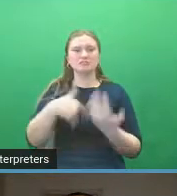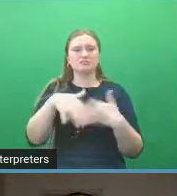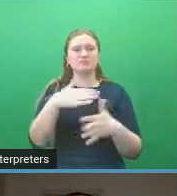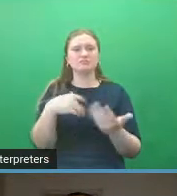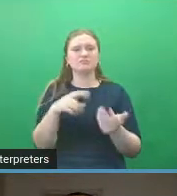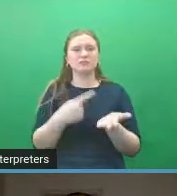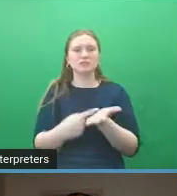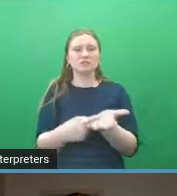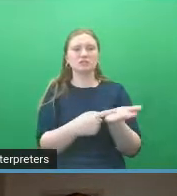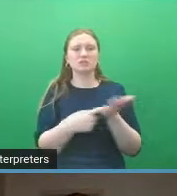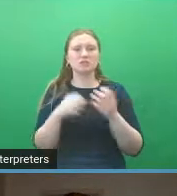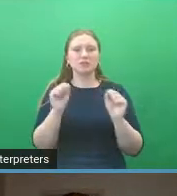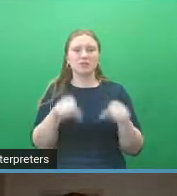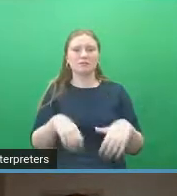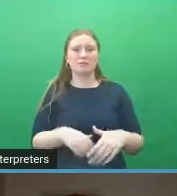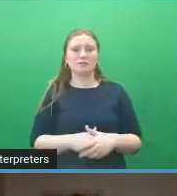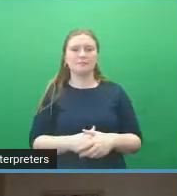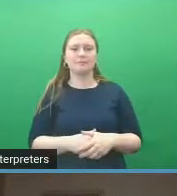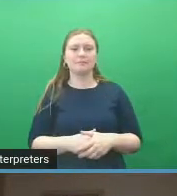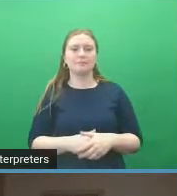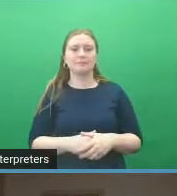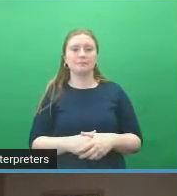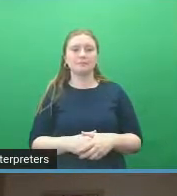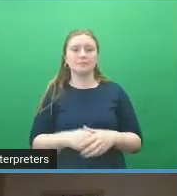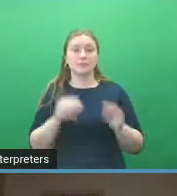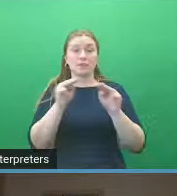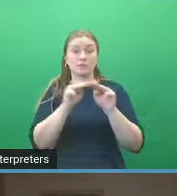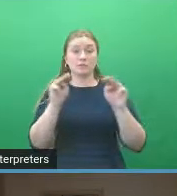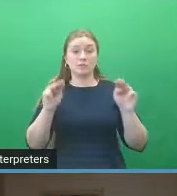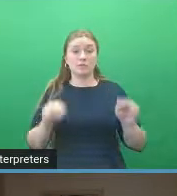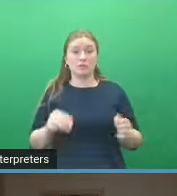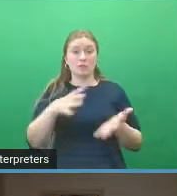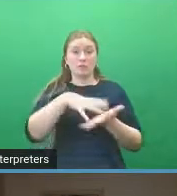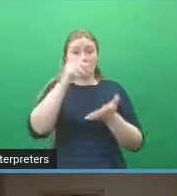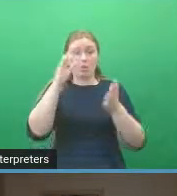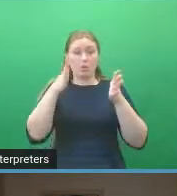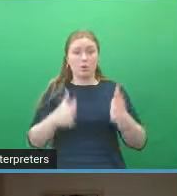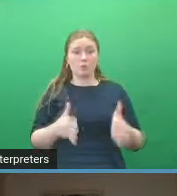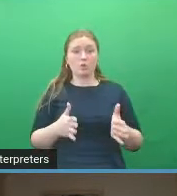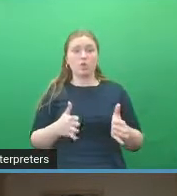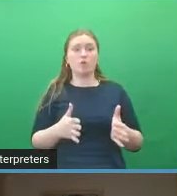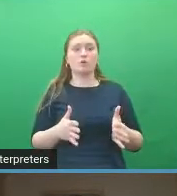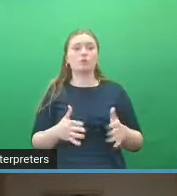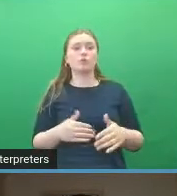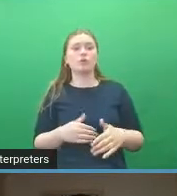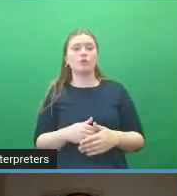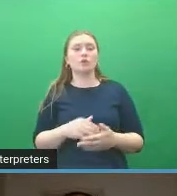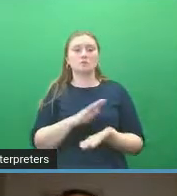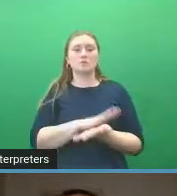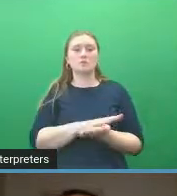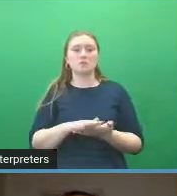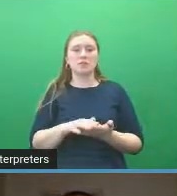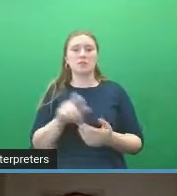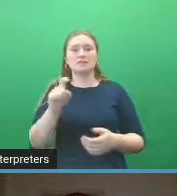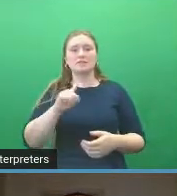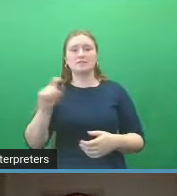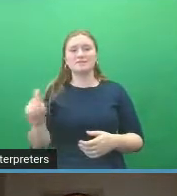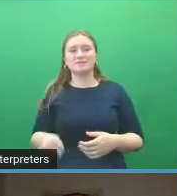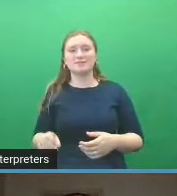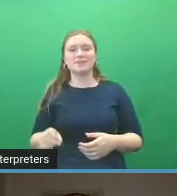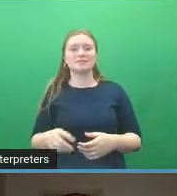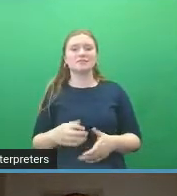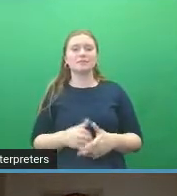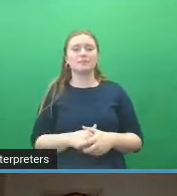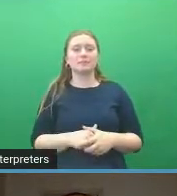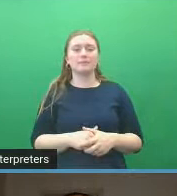A group of museums and scholars make up the Center for the Advancement of and Study of Early Texas Art, CASETA.